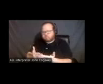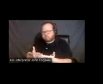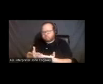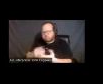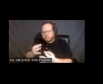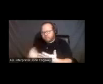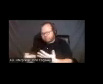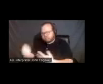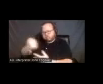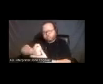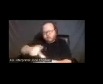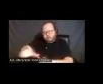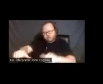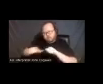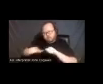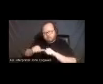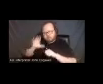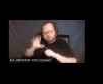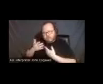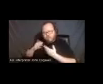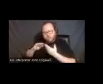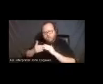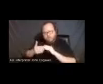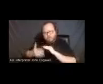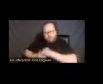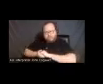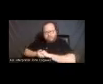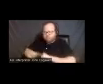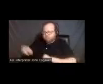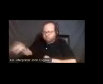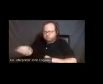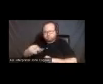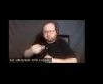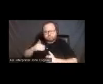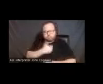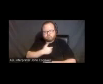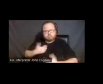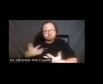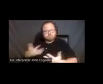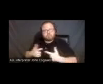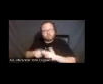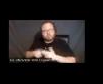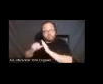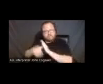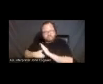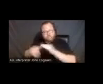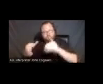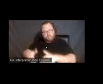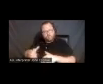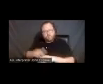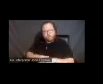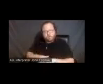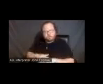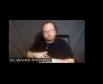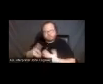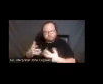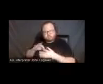priority areas that our community partners and community members wanted to emphasize in terms of